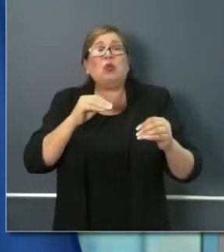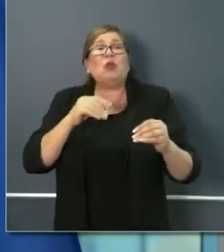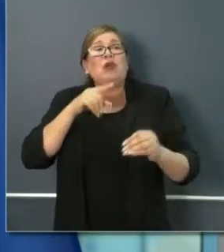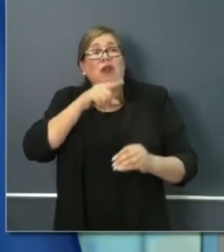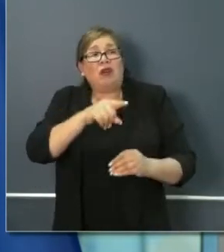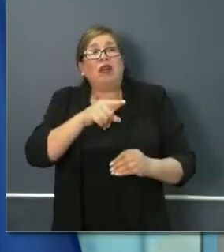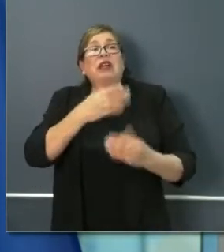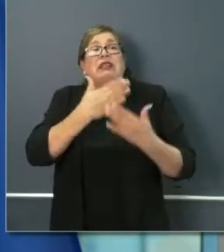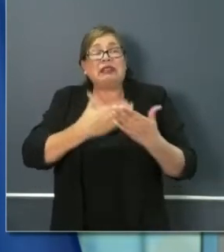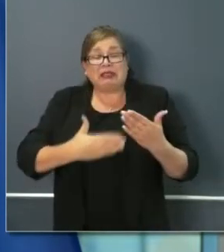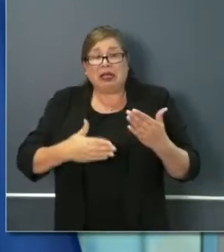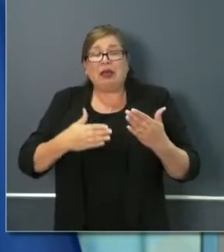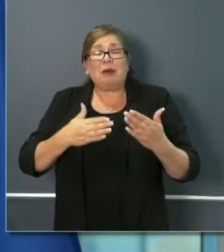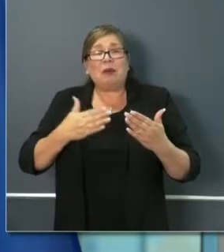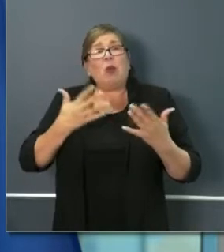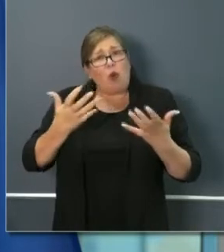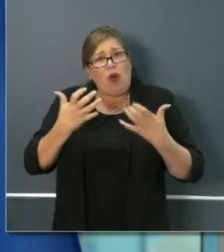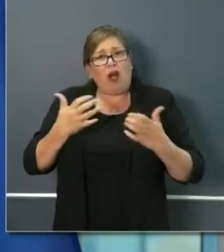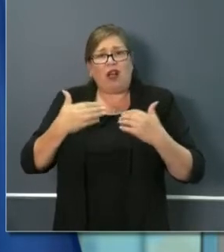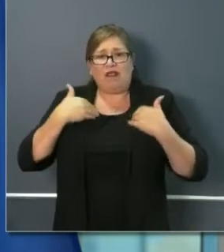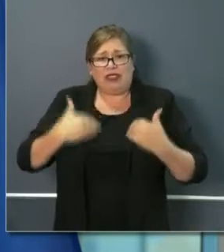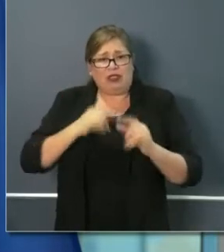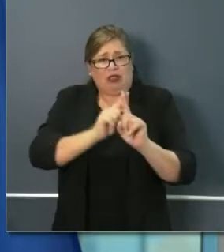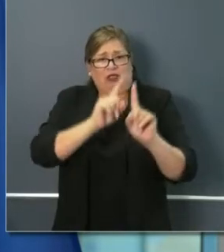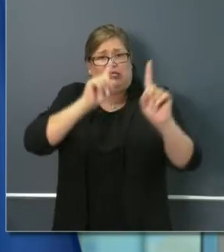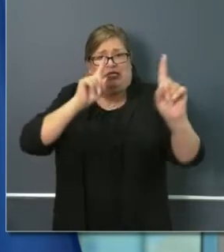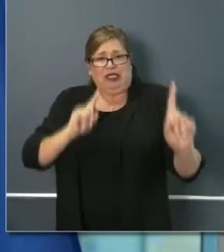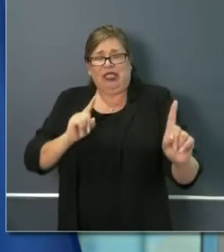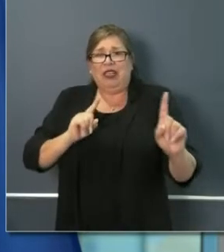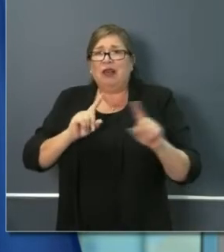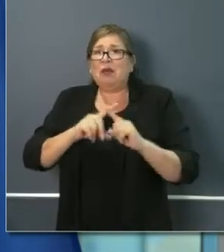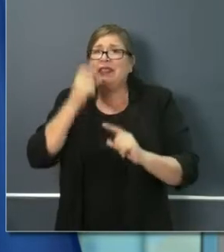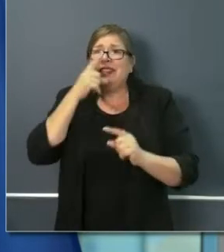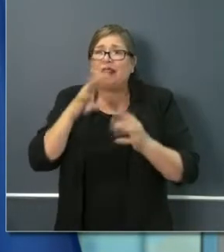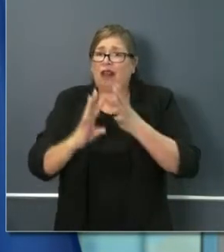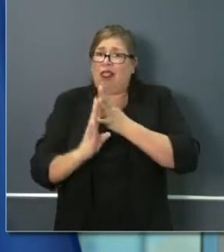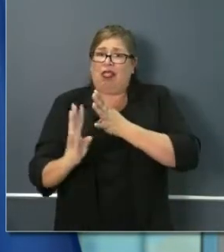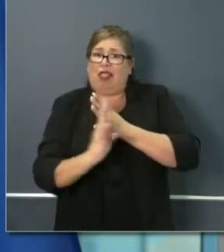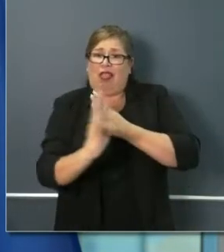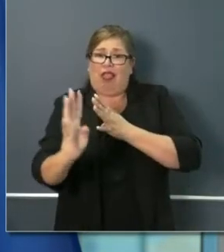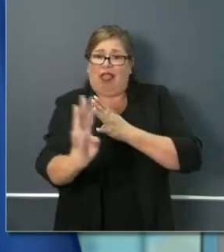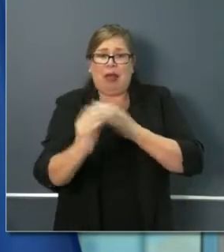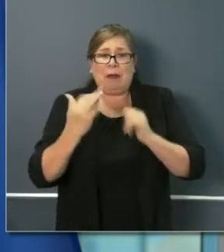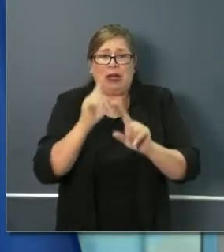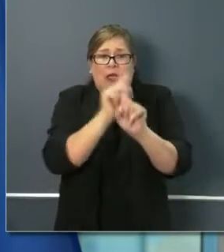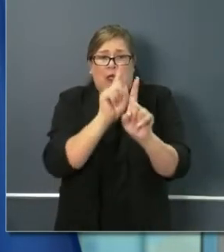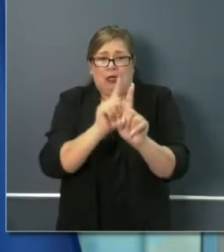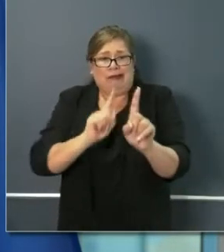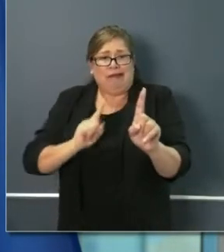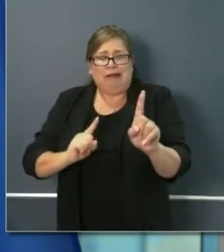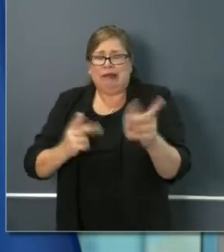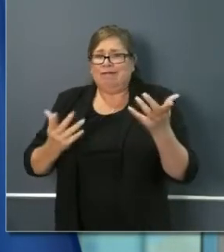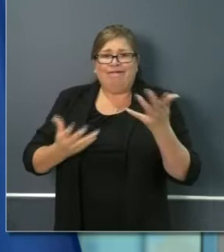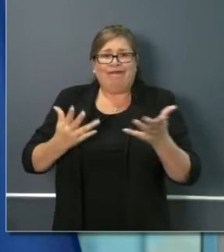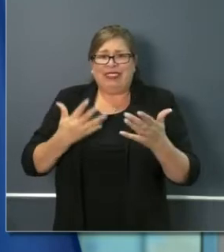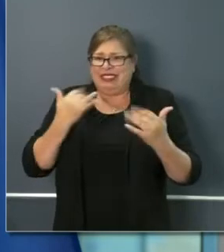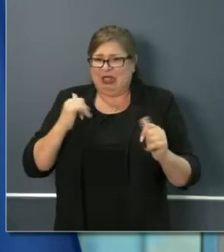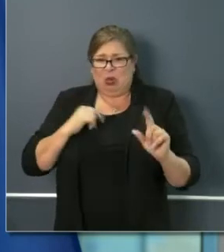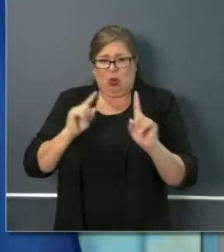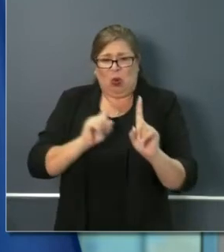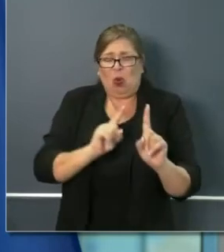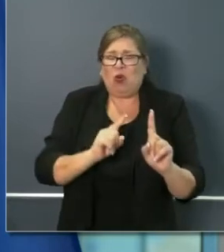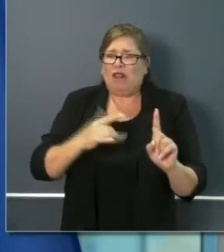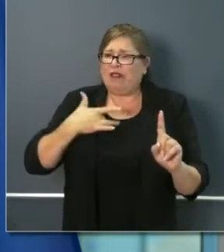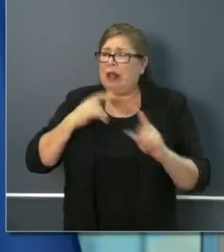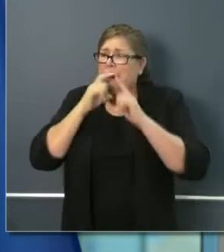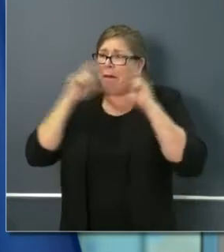not necessarily capable of doing that in a short queue. The appropriateness of having these